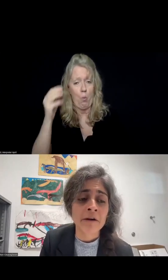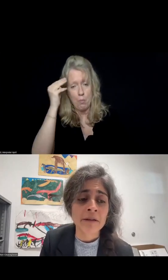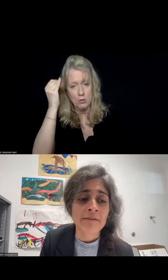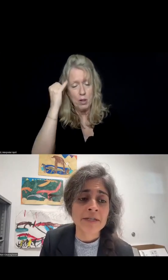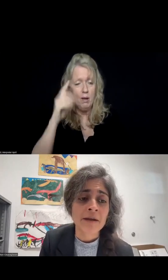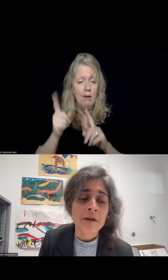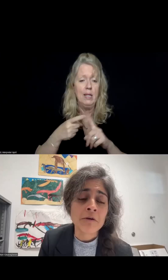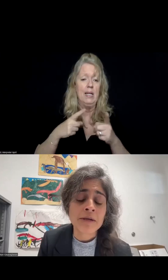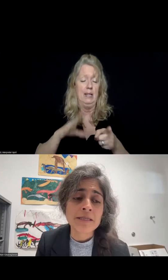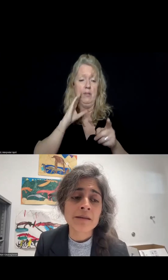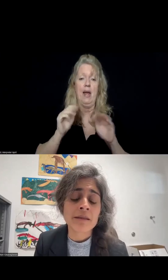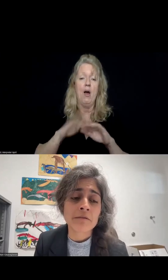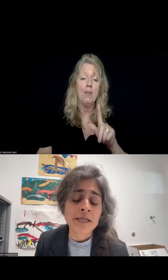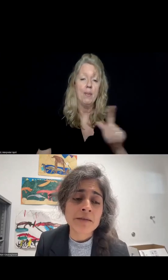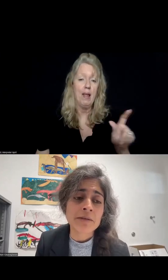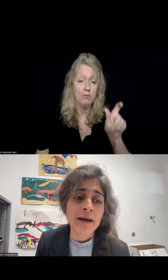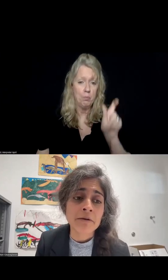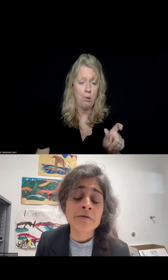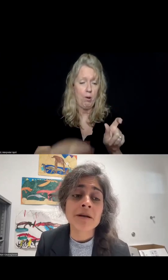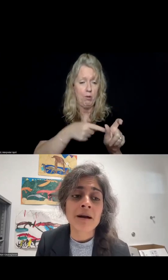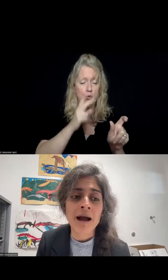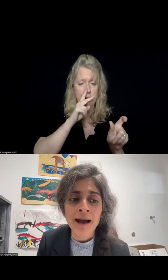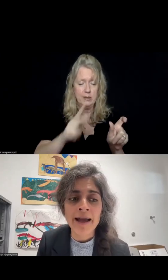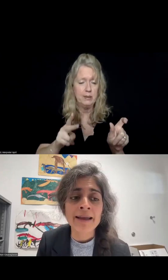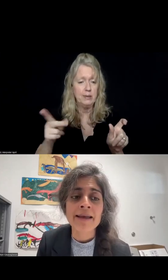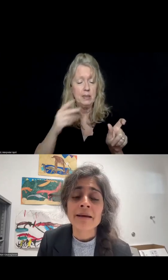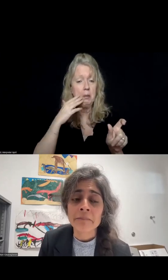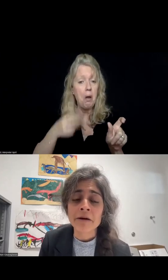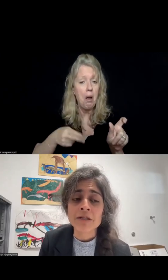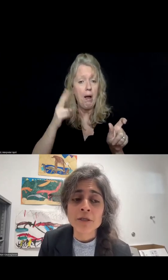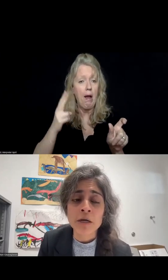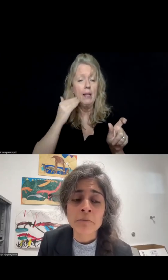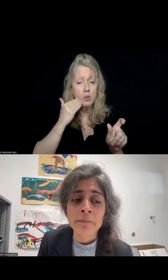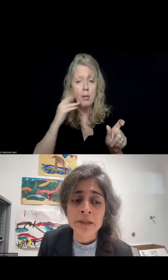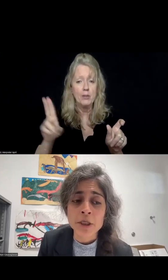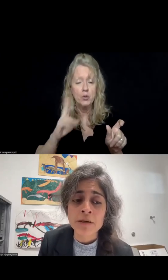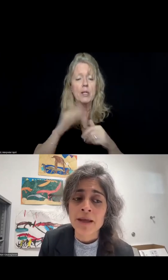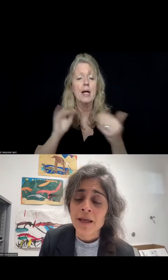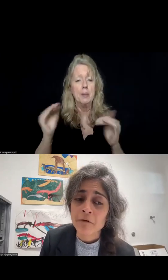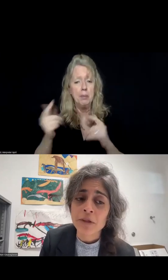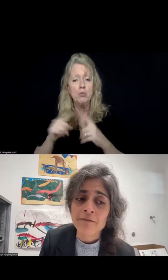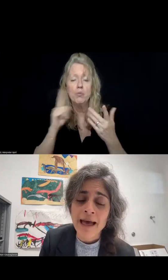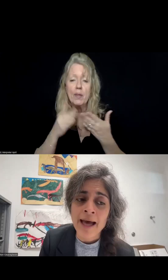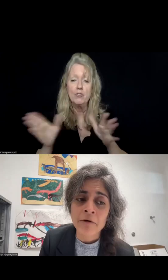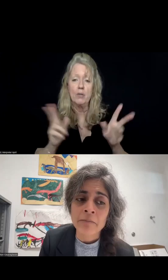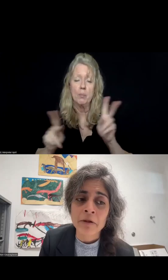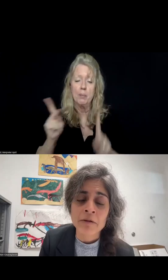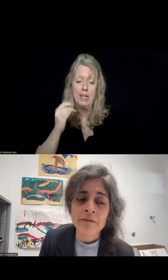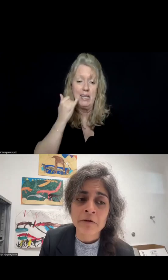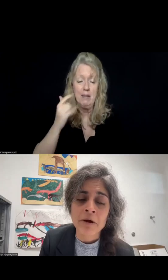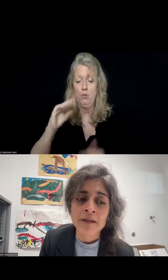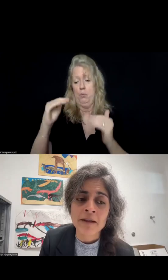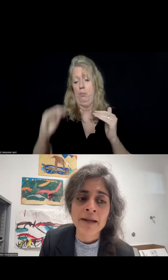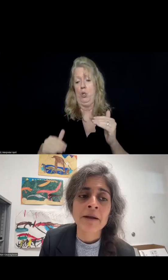on the very left, you can see that the rates of tobacco use are high compared to the general population if you live at or below